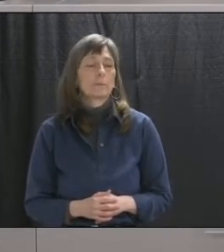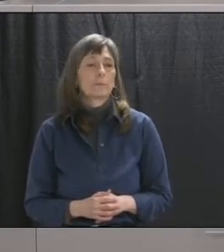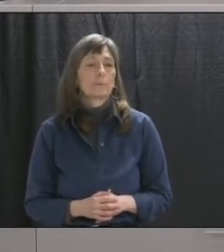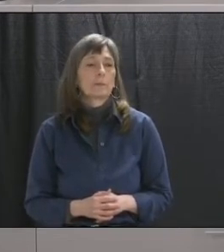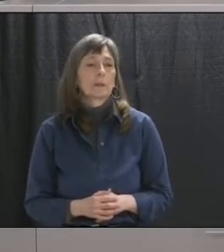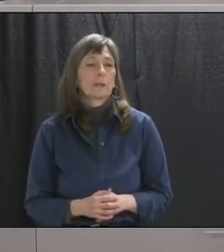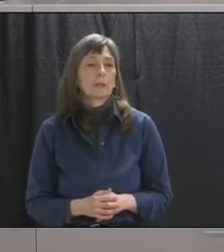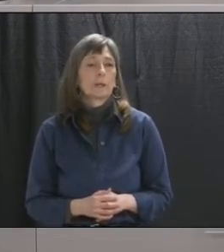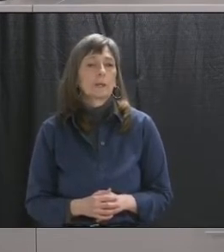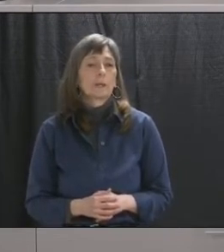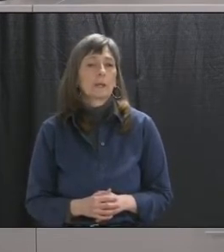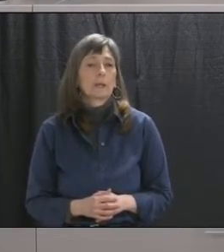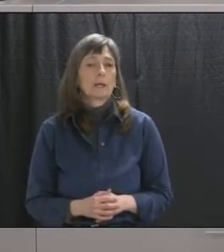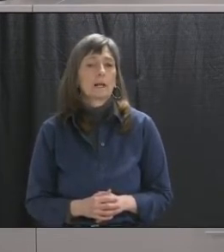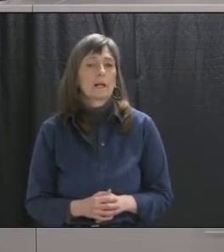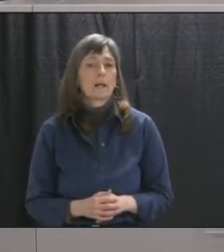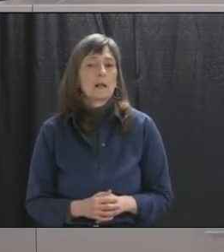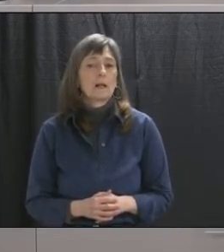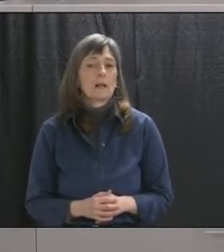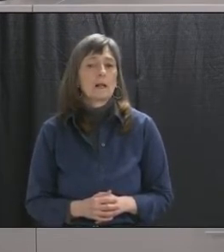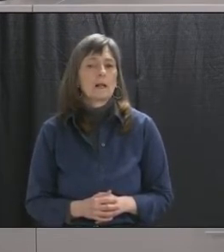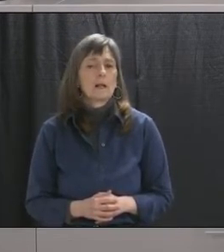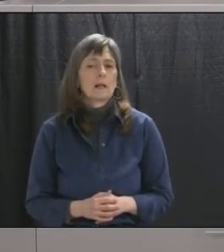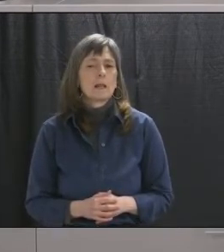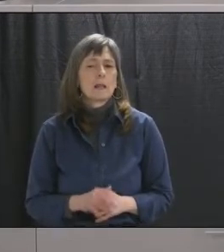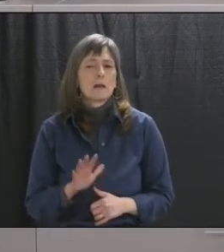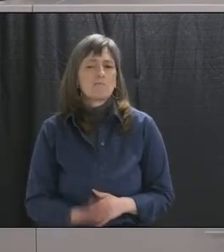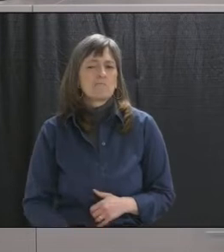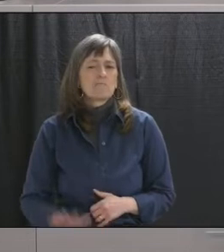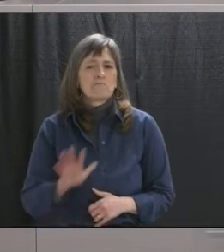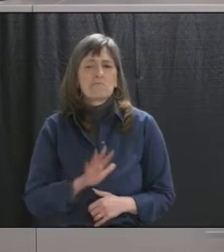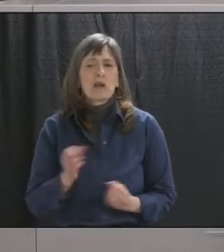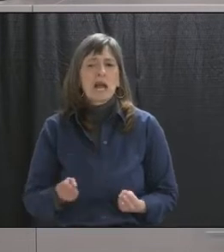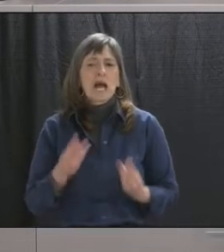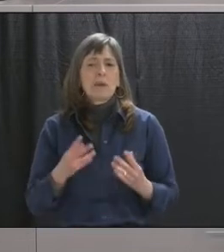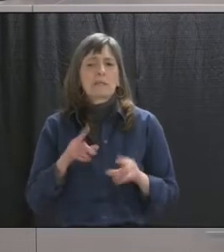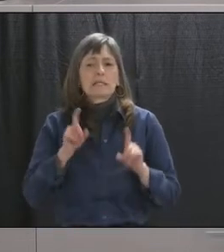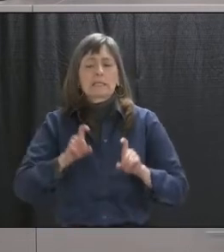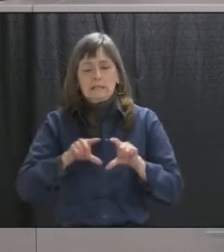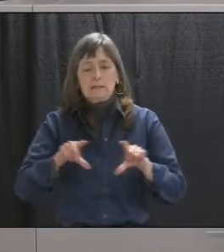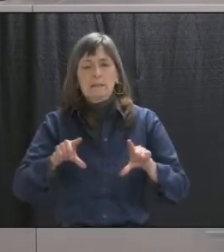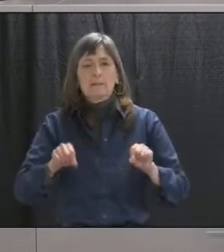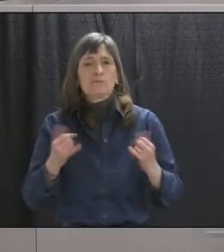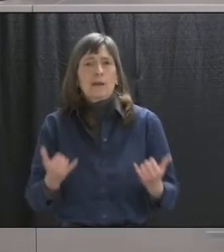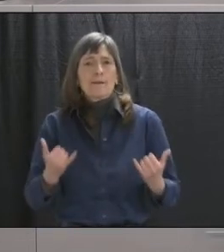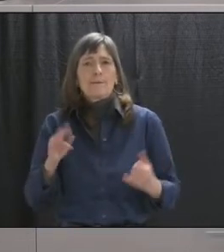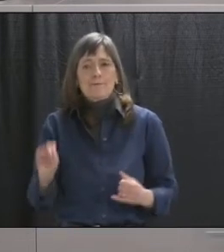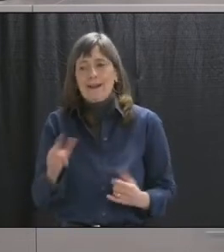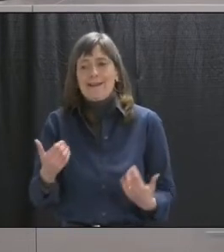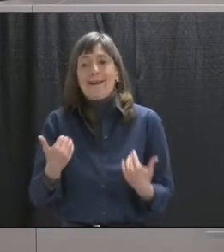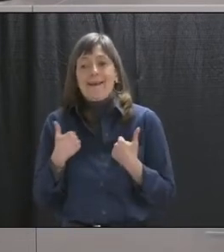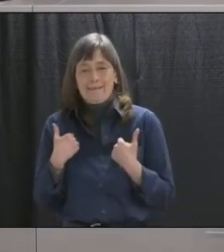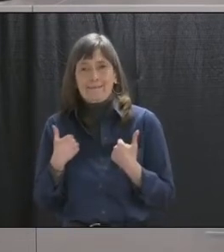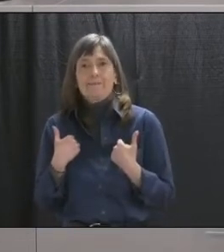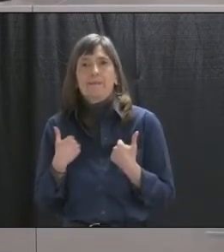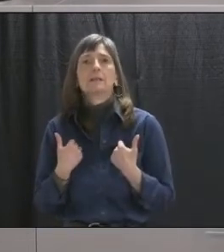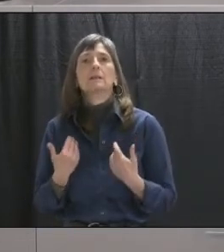If you can tell me, or to at least ballpark, how many test kits are currently in the province and how many